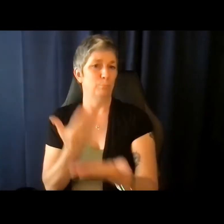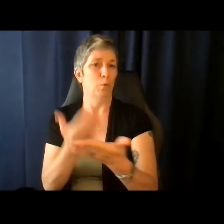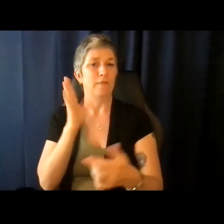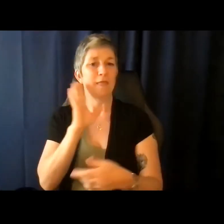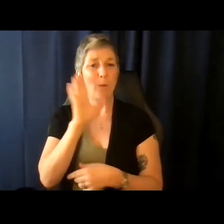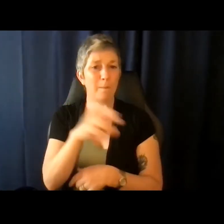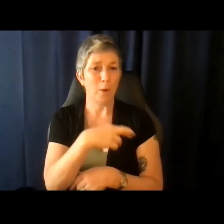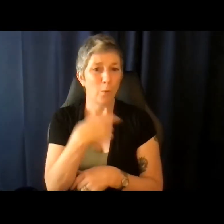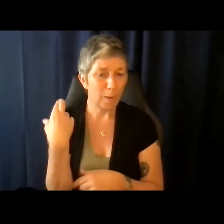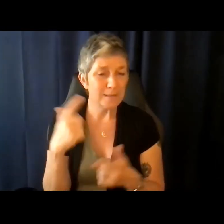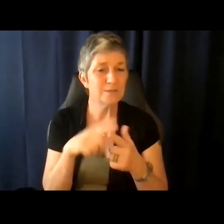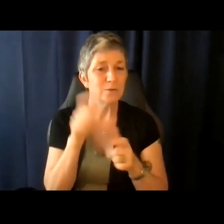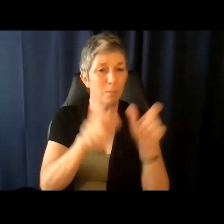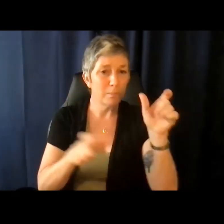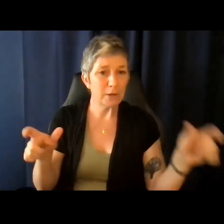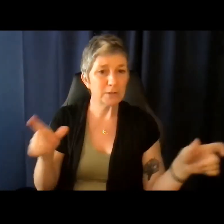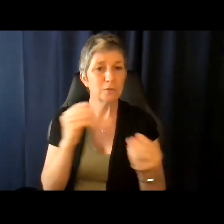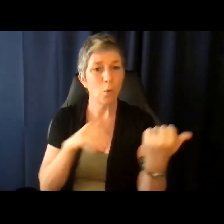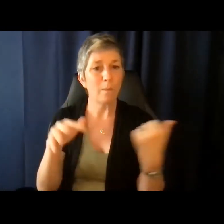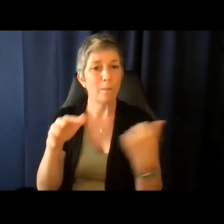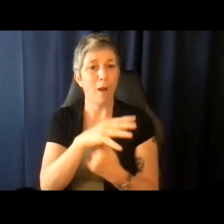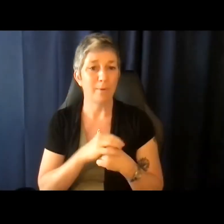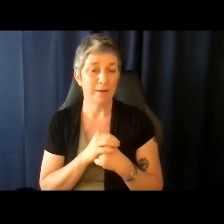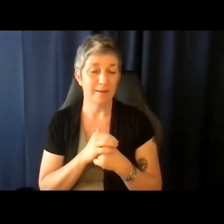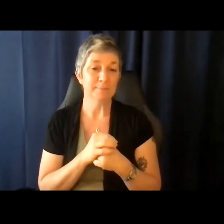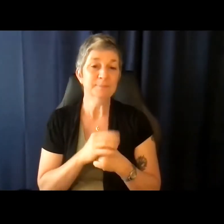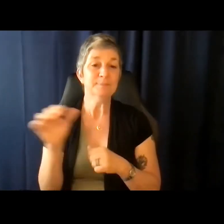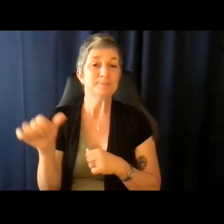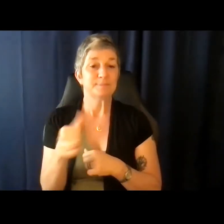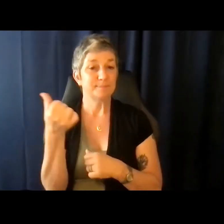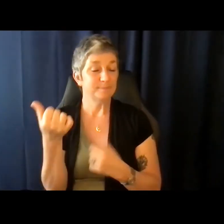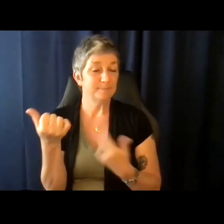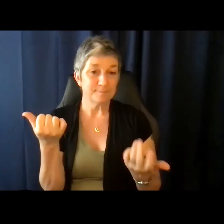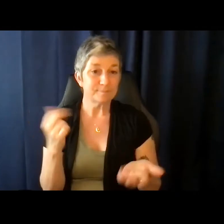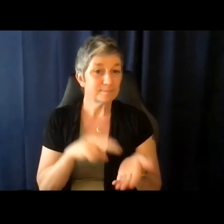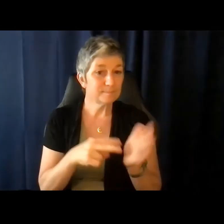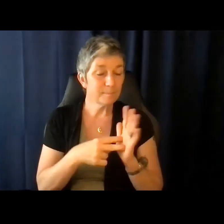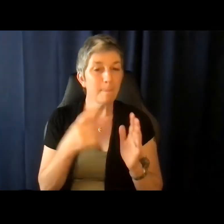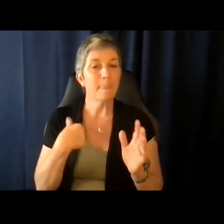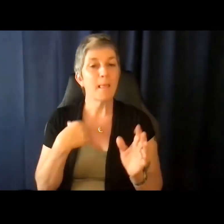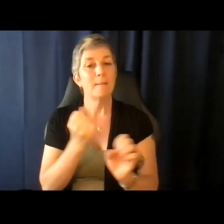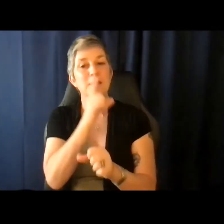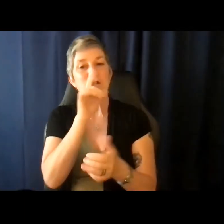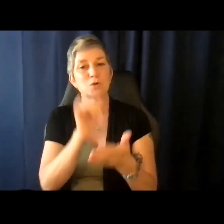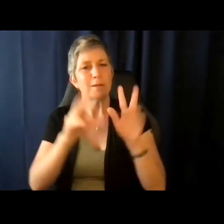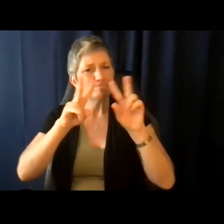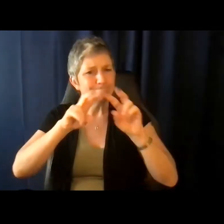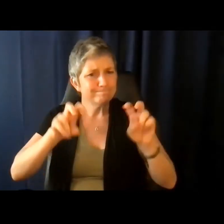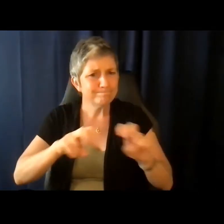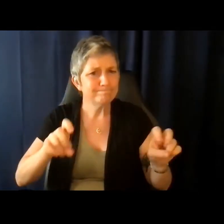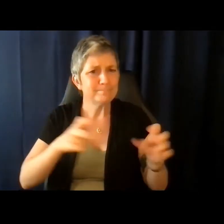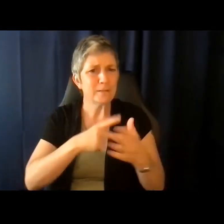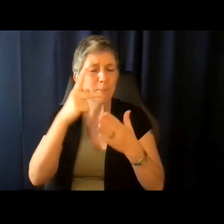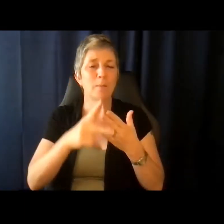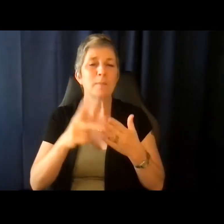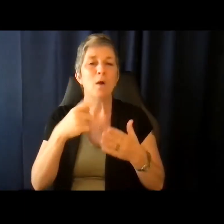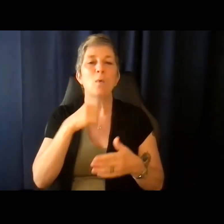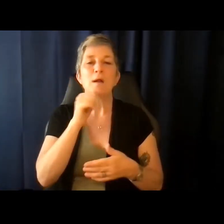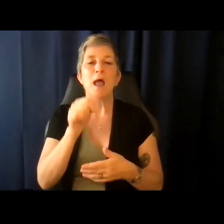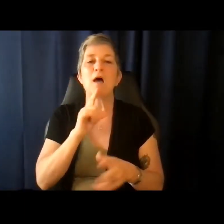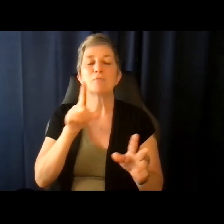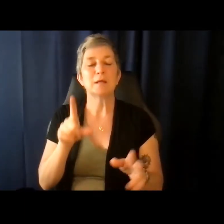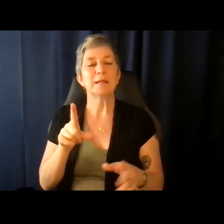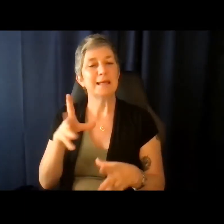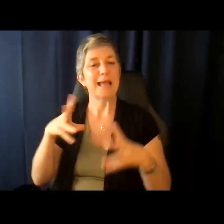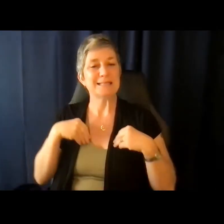to persons or property? In other words, we wanna make sure that we are implementing our programs in ways that we are not taking criminal records at face